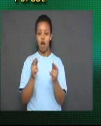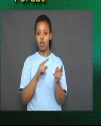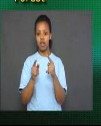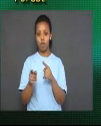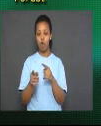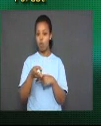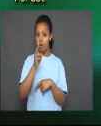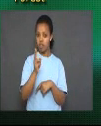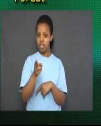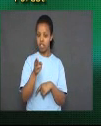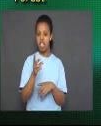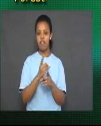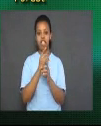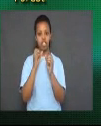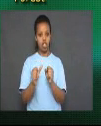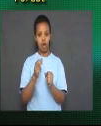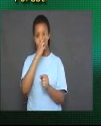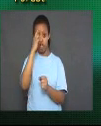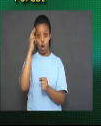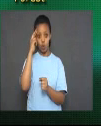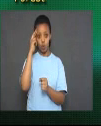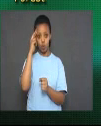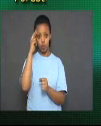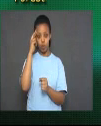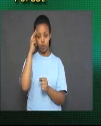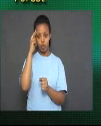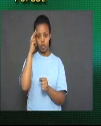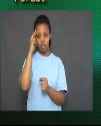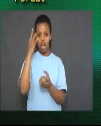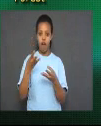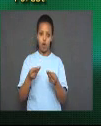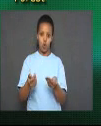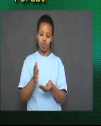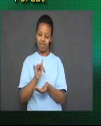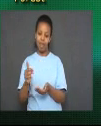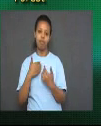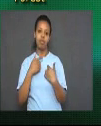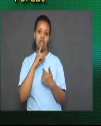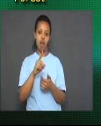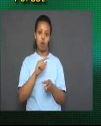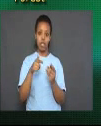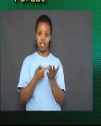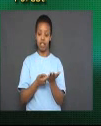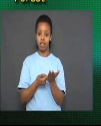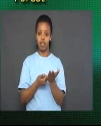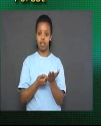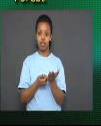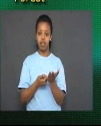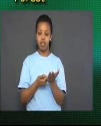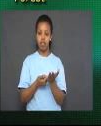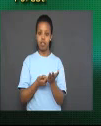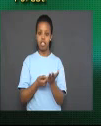faster because the soil is already present and there is no need